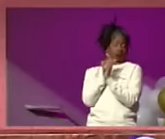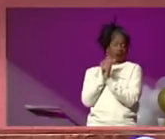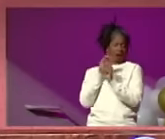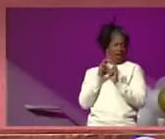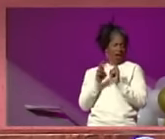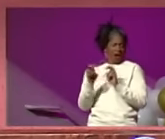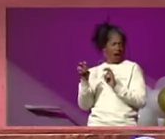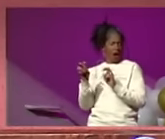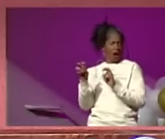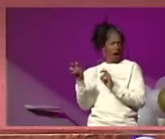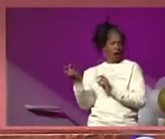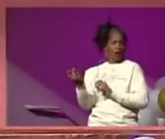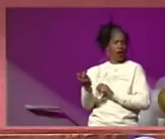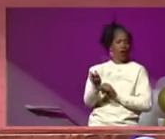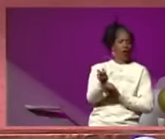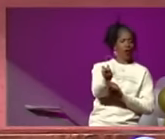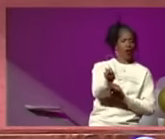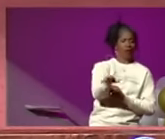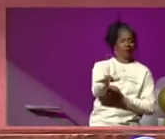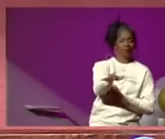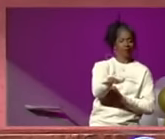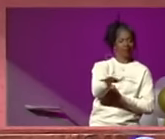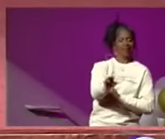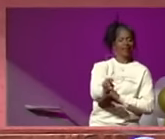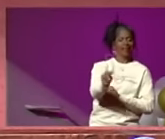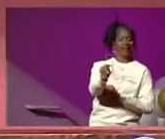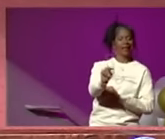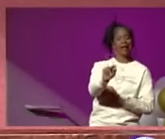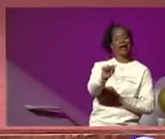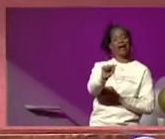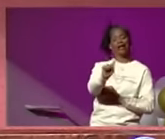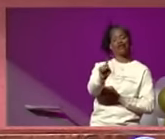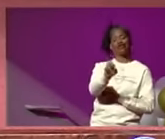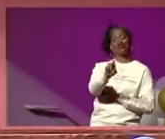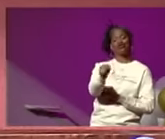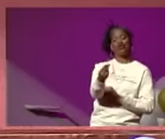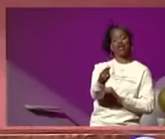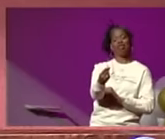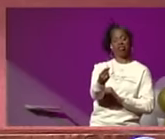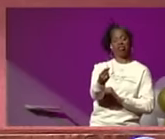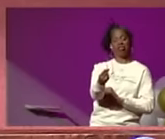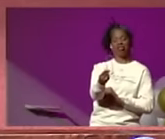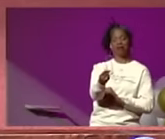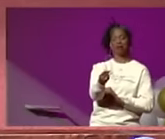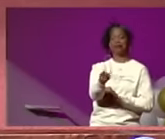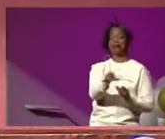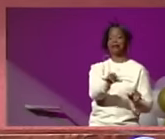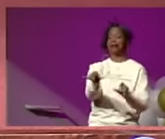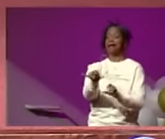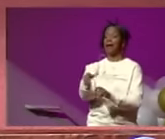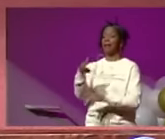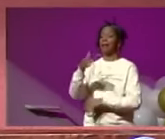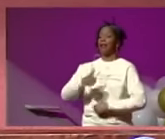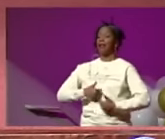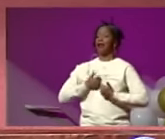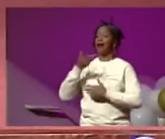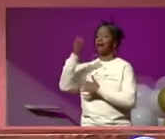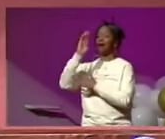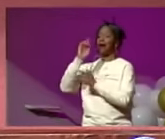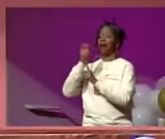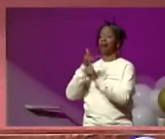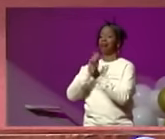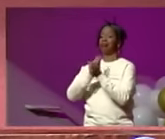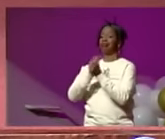What to? Nazareth. Because God can use disruptions for your